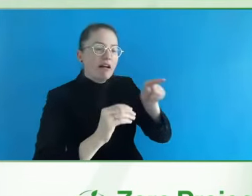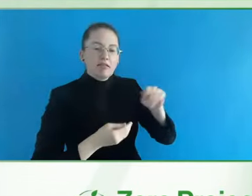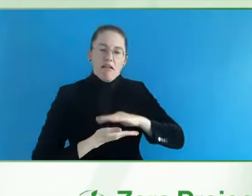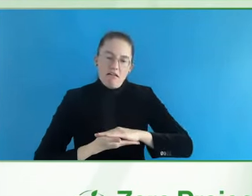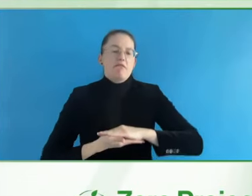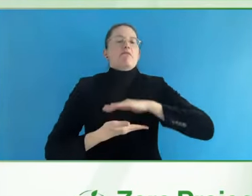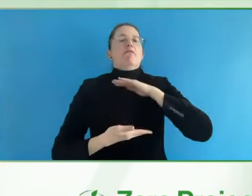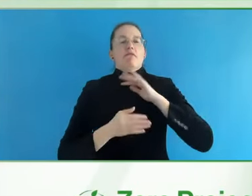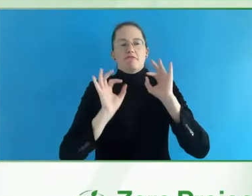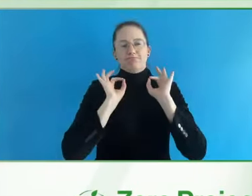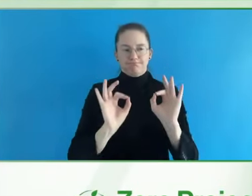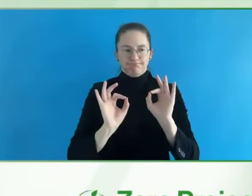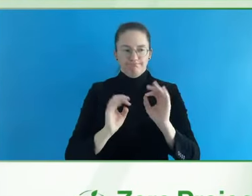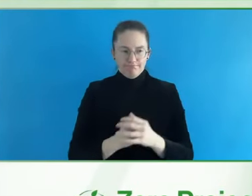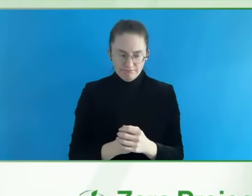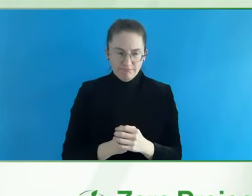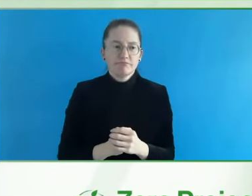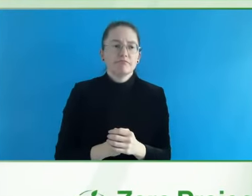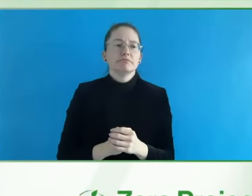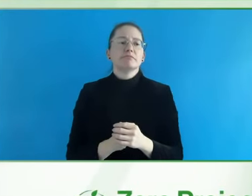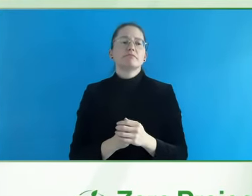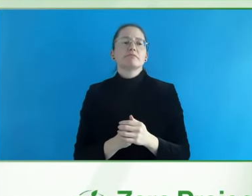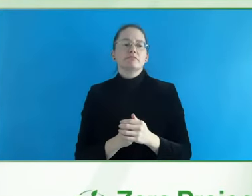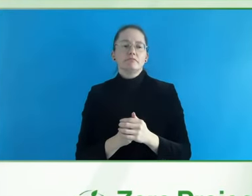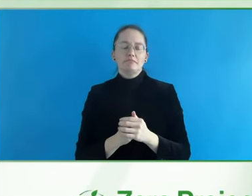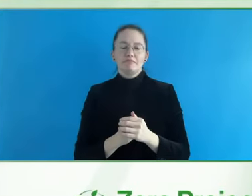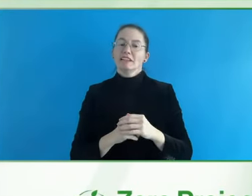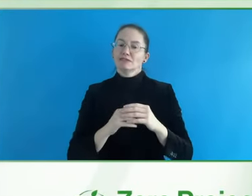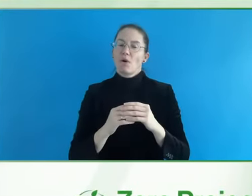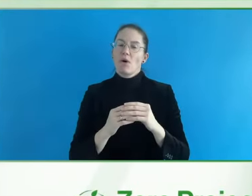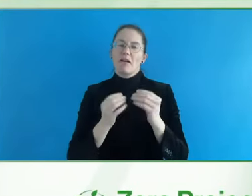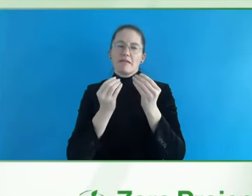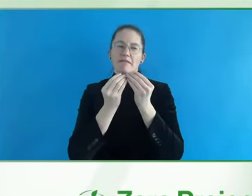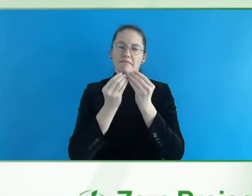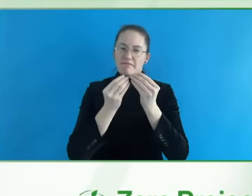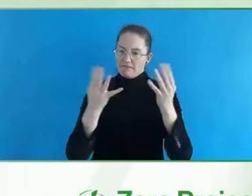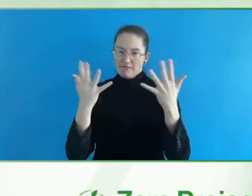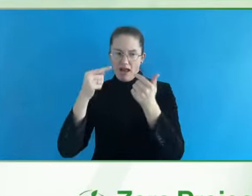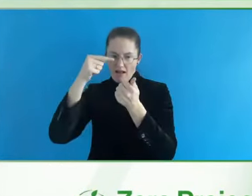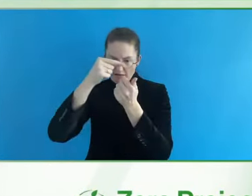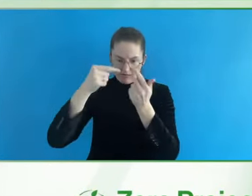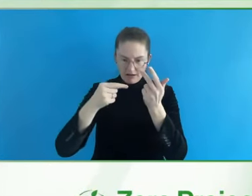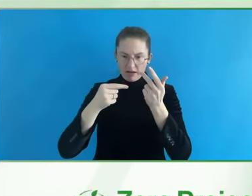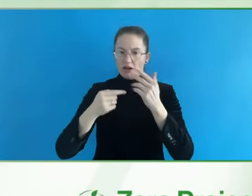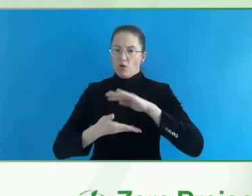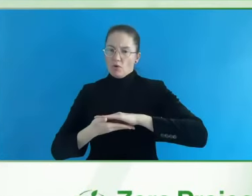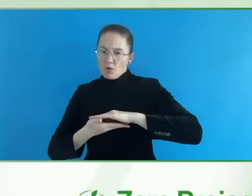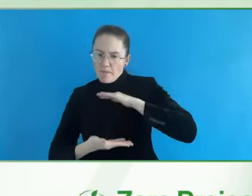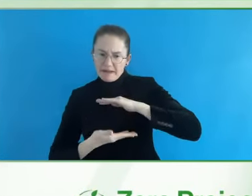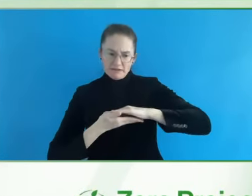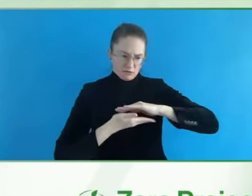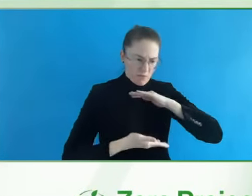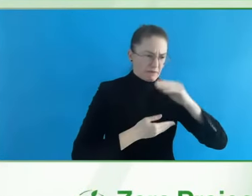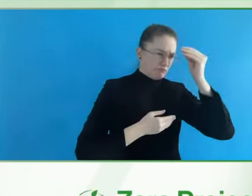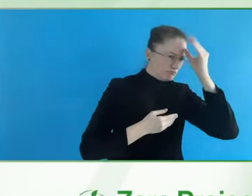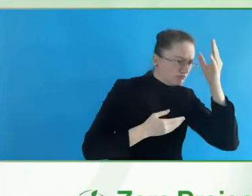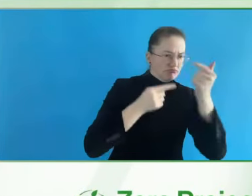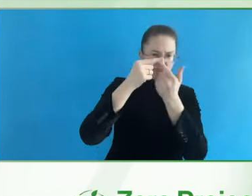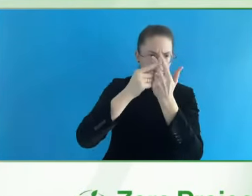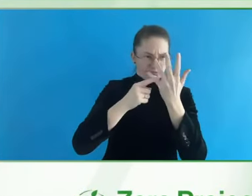disconnection. The disconnection that exists between basic knowledge